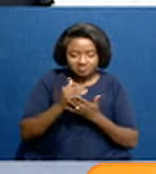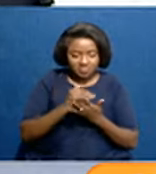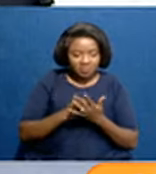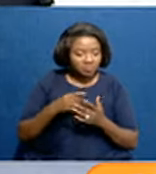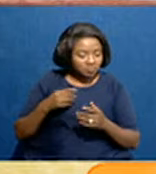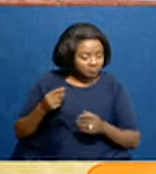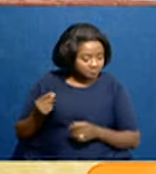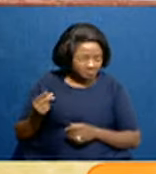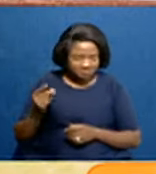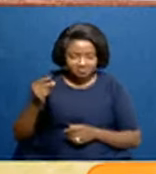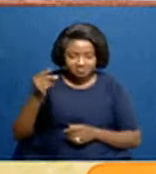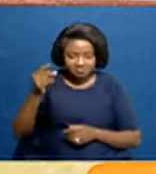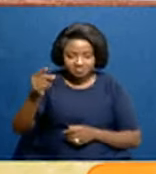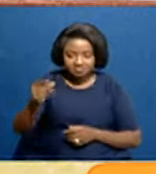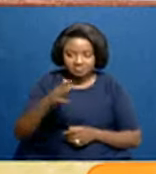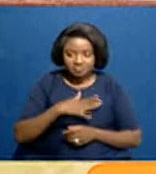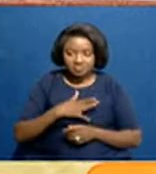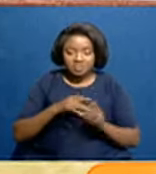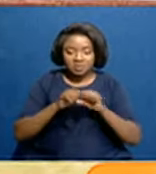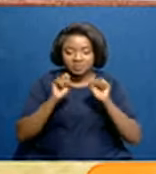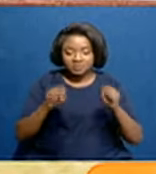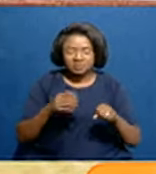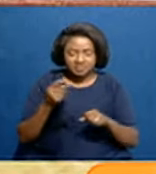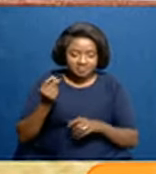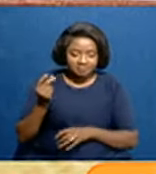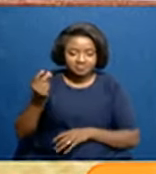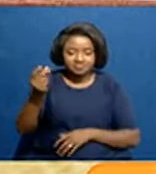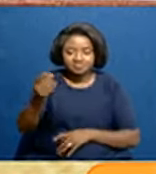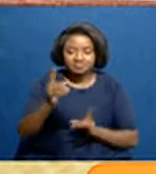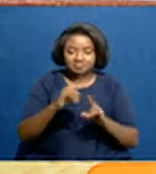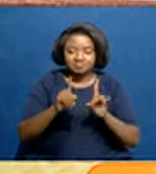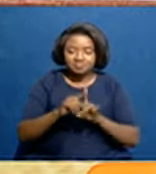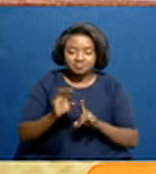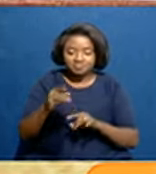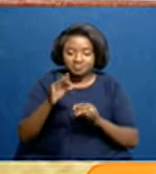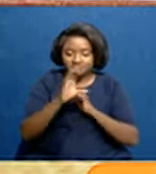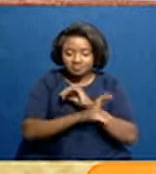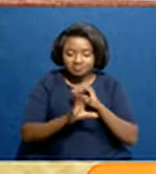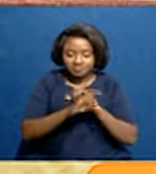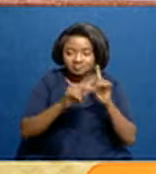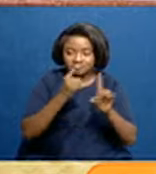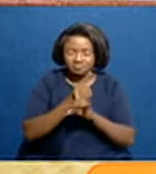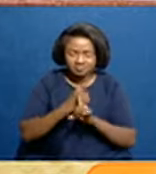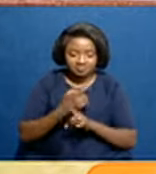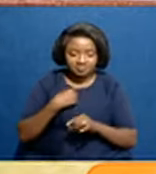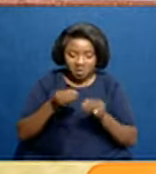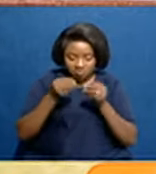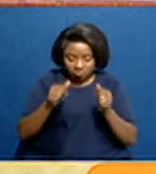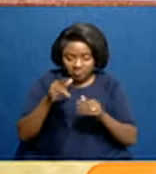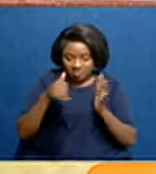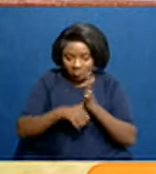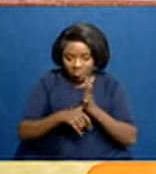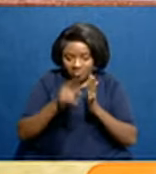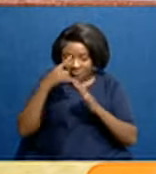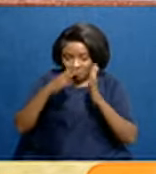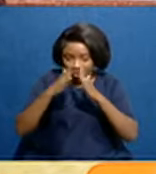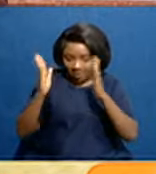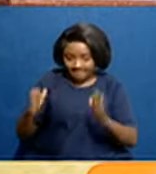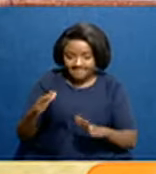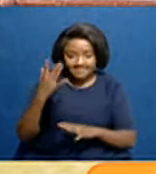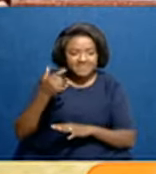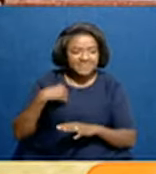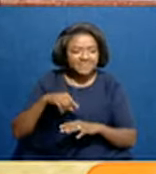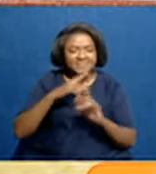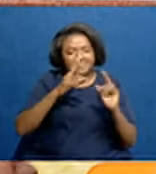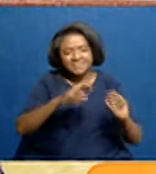of our system. And Jeff, let me tell you, again, countries that have fixed the issue of housing, because we have done an extensive amount